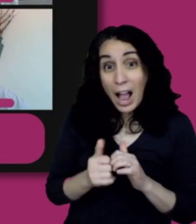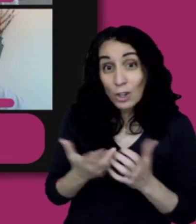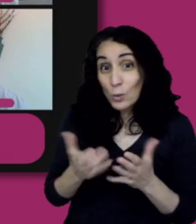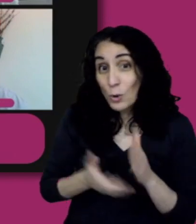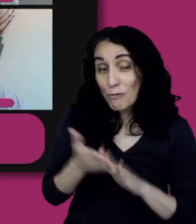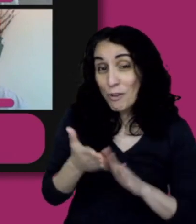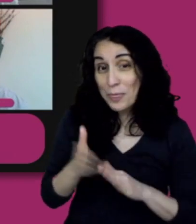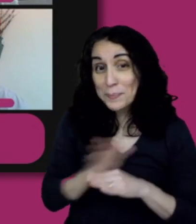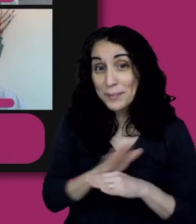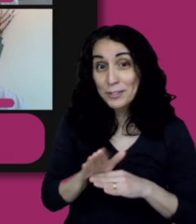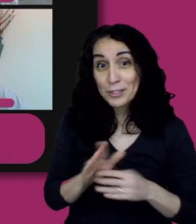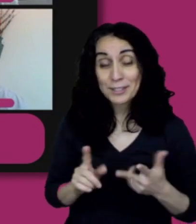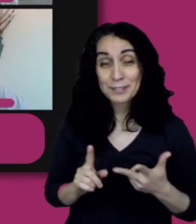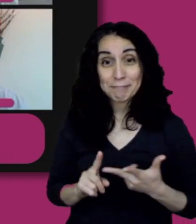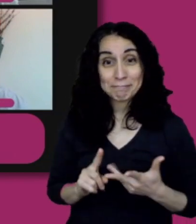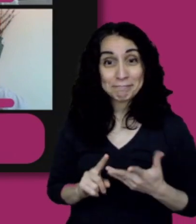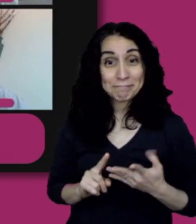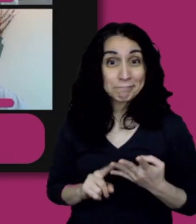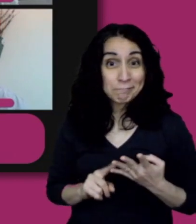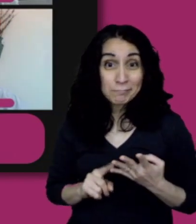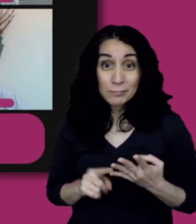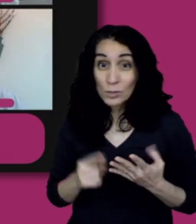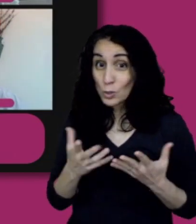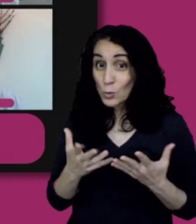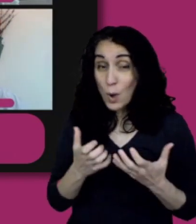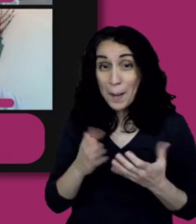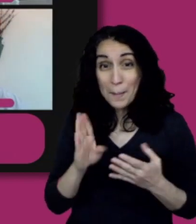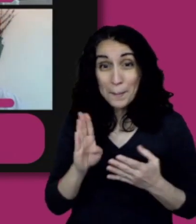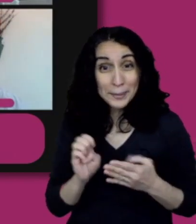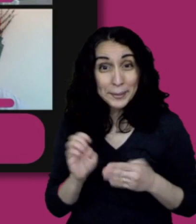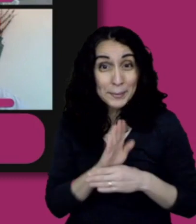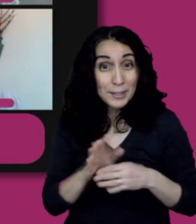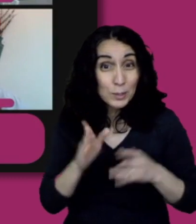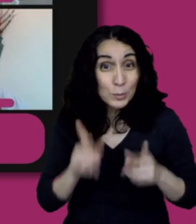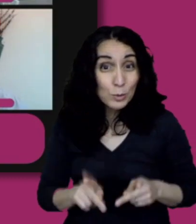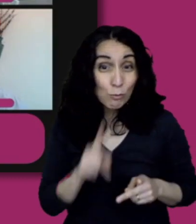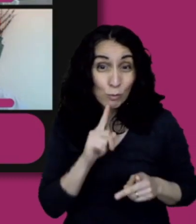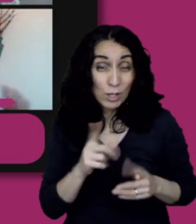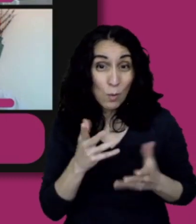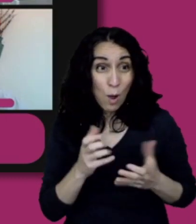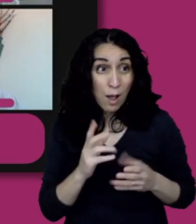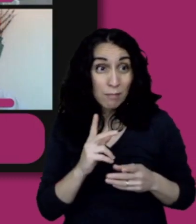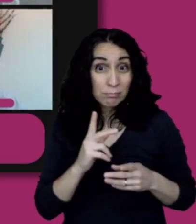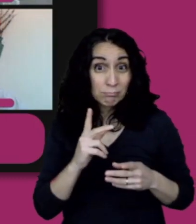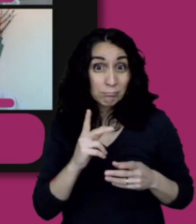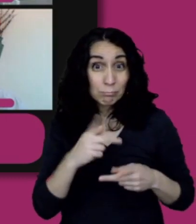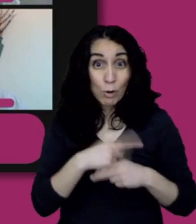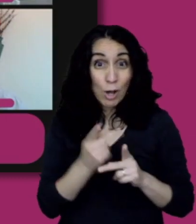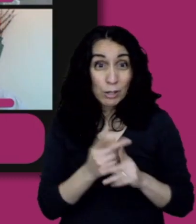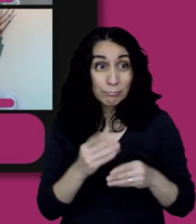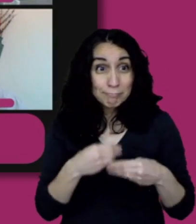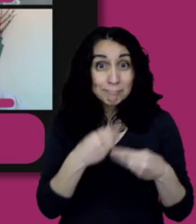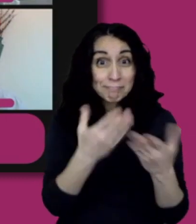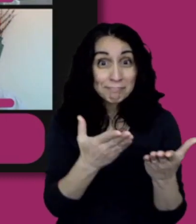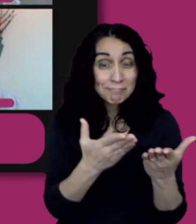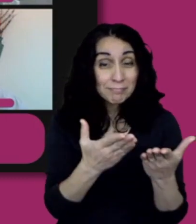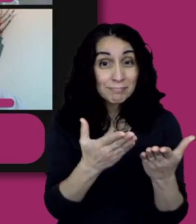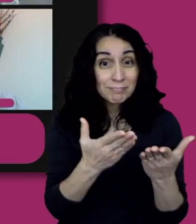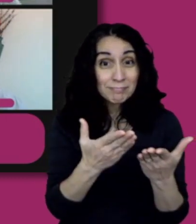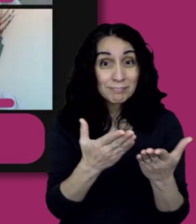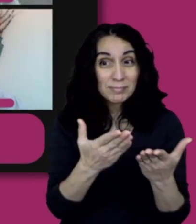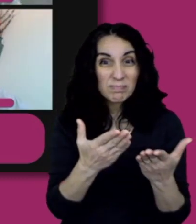How do you want to run the business? We found some entrepreneurs really just want to get the product out there, and then they